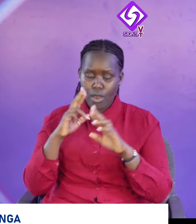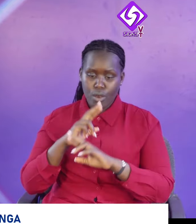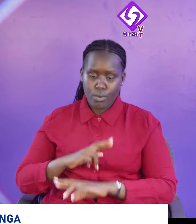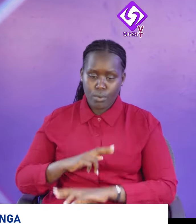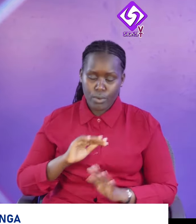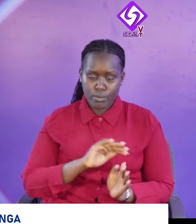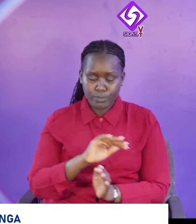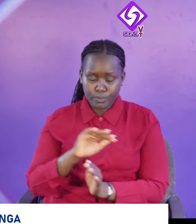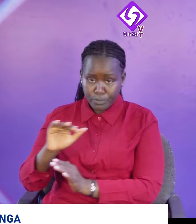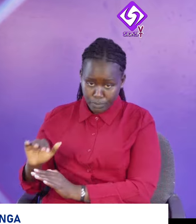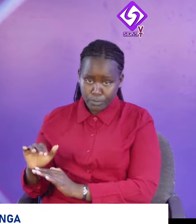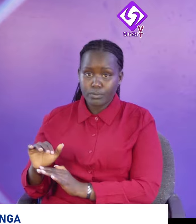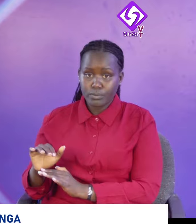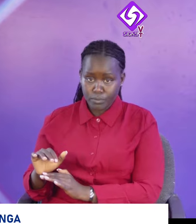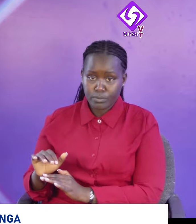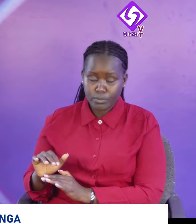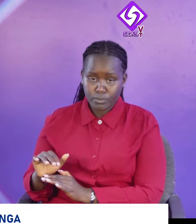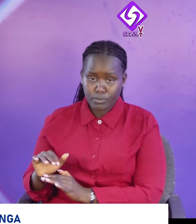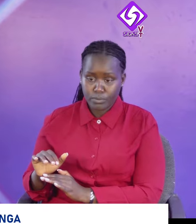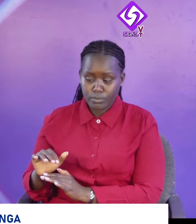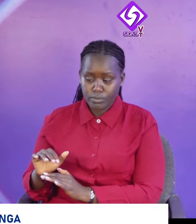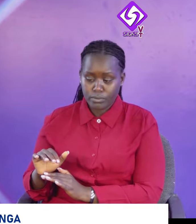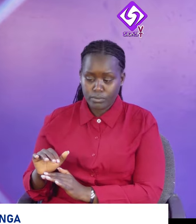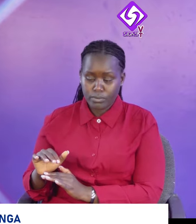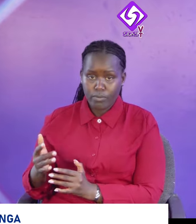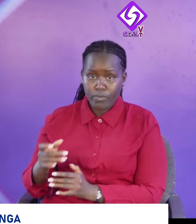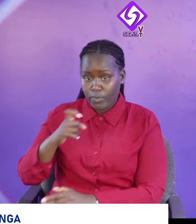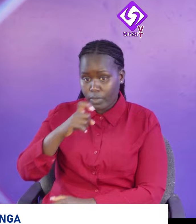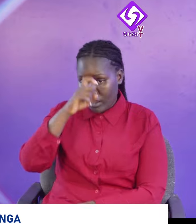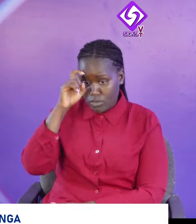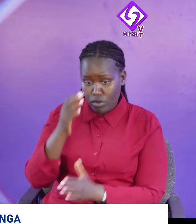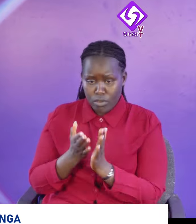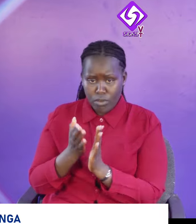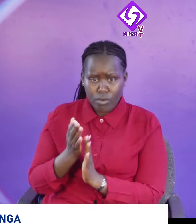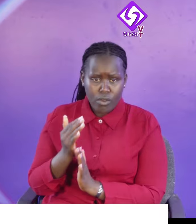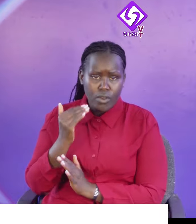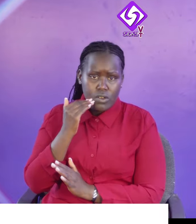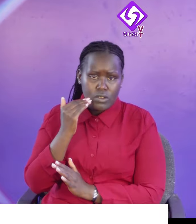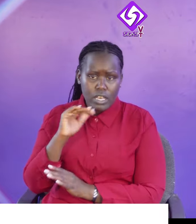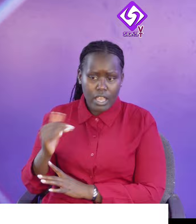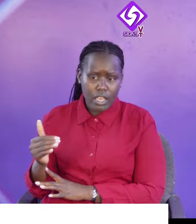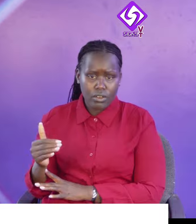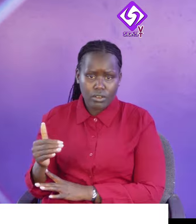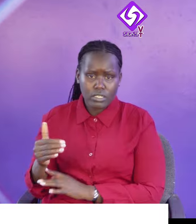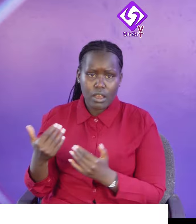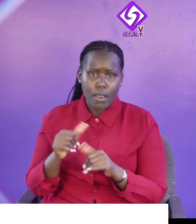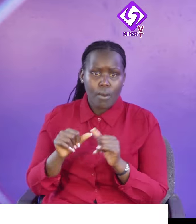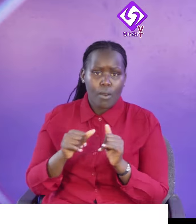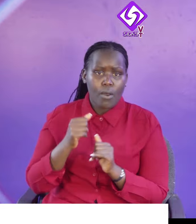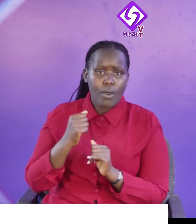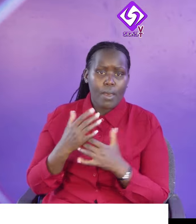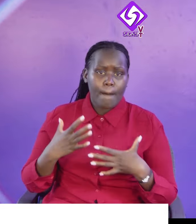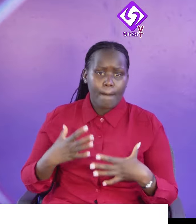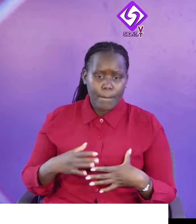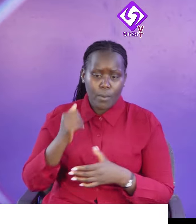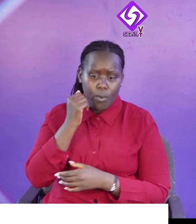And a wave of profound grief swept through Siaya County today as tens of mourners thronged